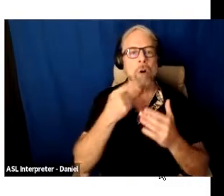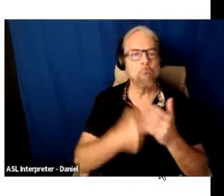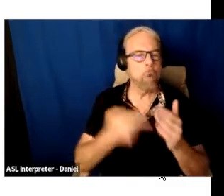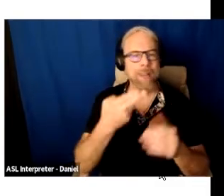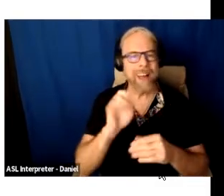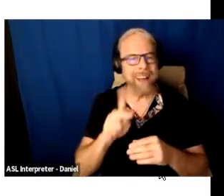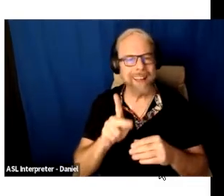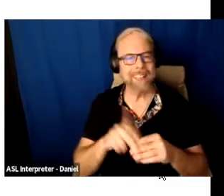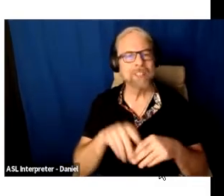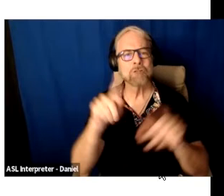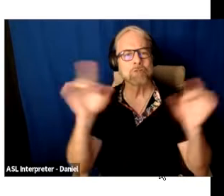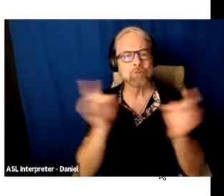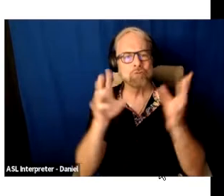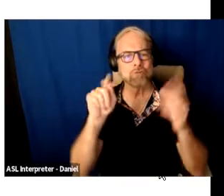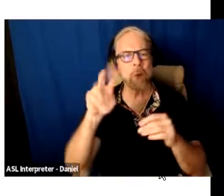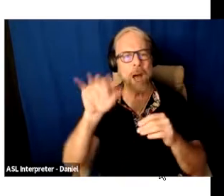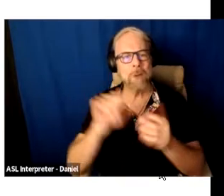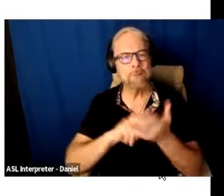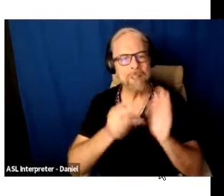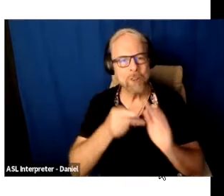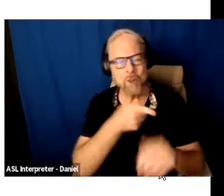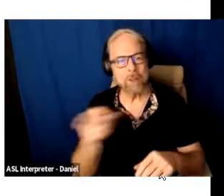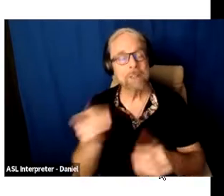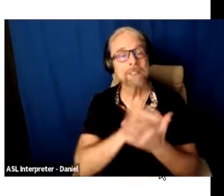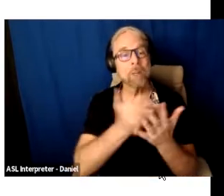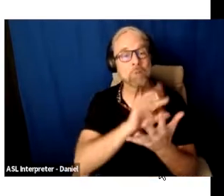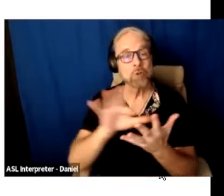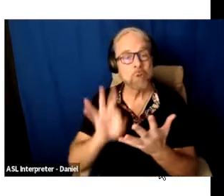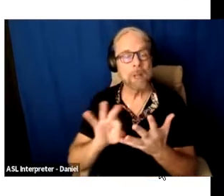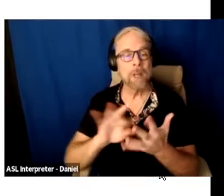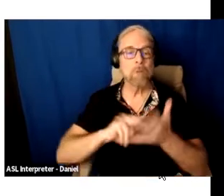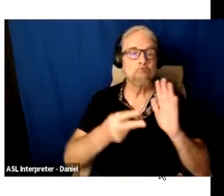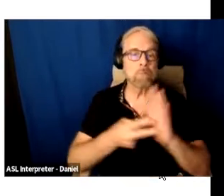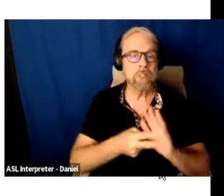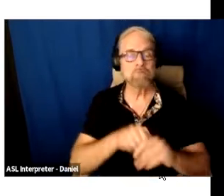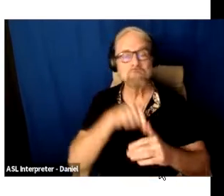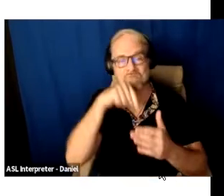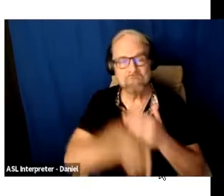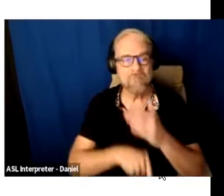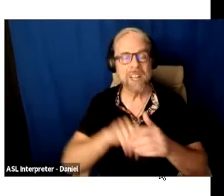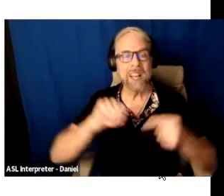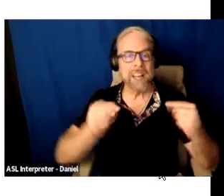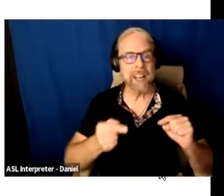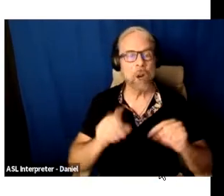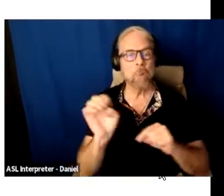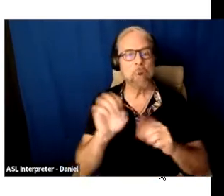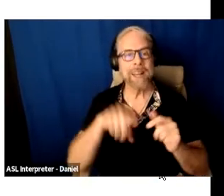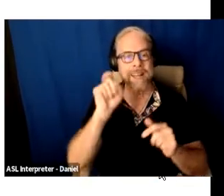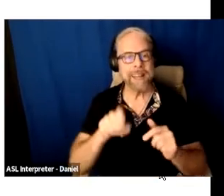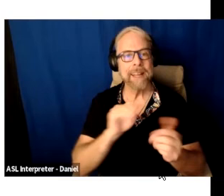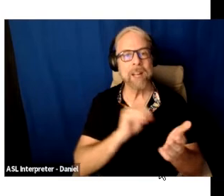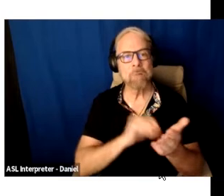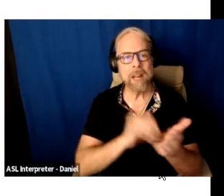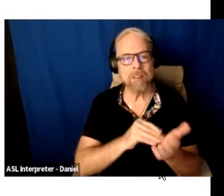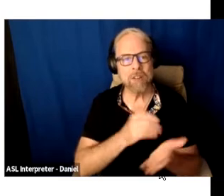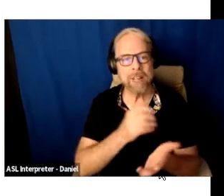mean to you? And there's some choices here. So it could mean an acute injury or an emergency needing medical attention. It